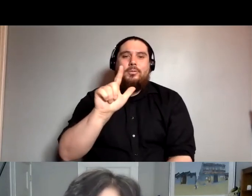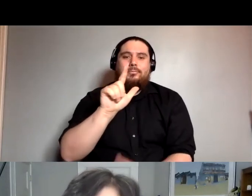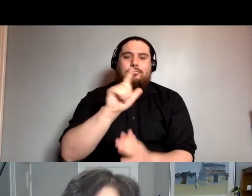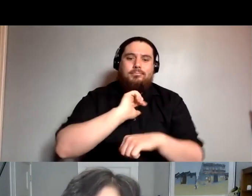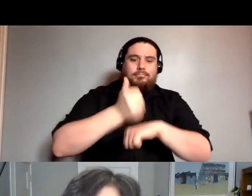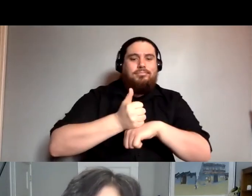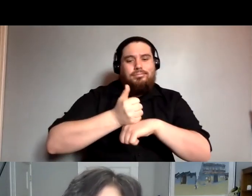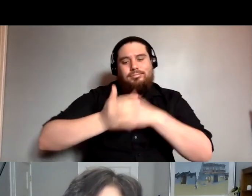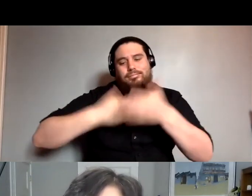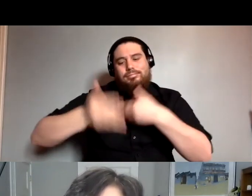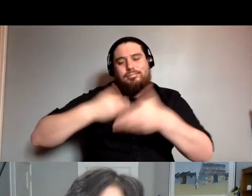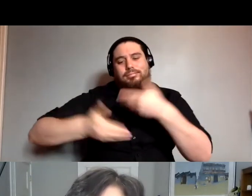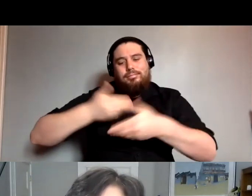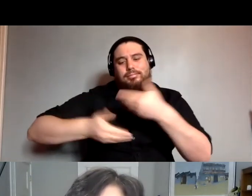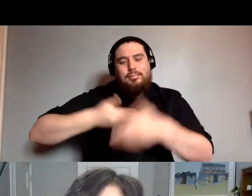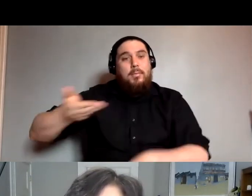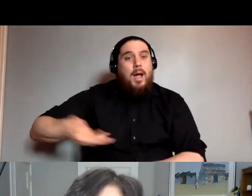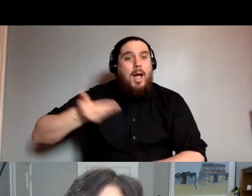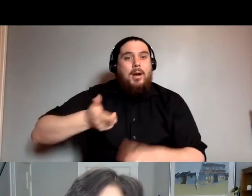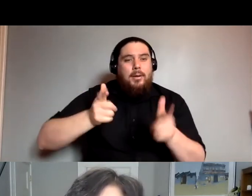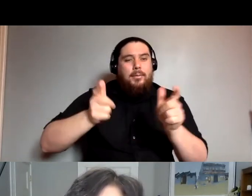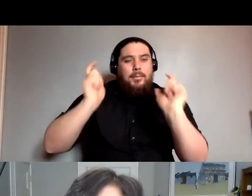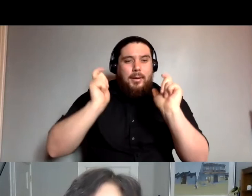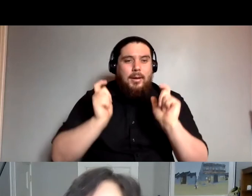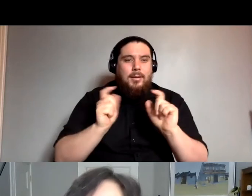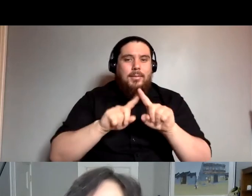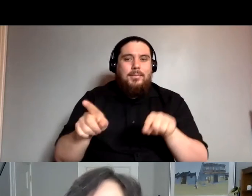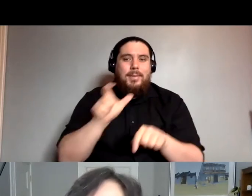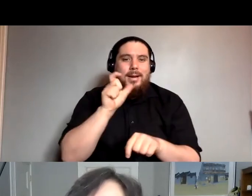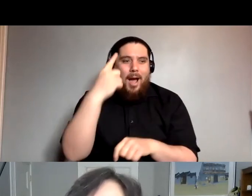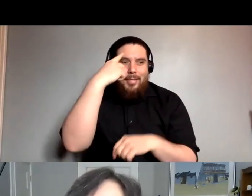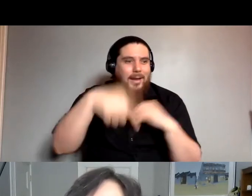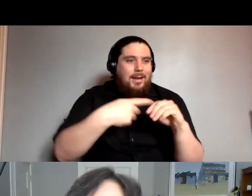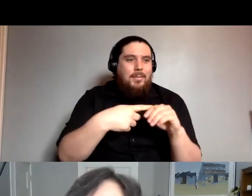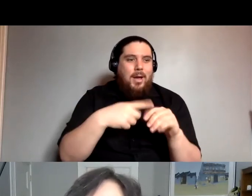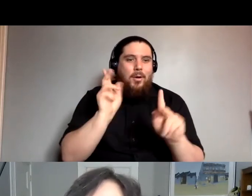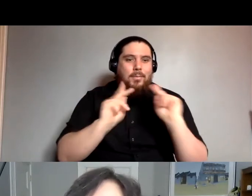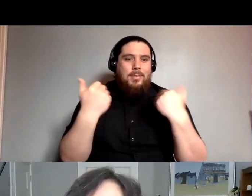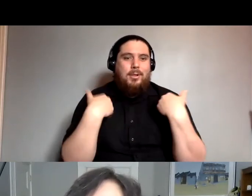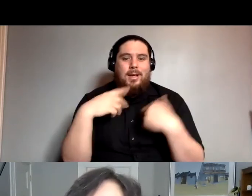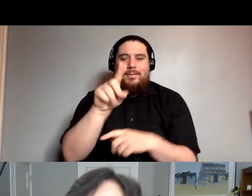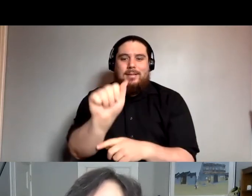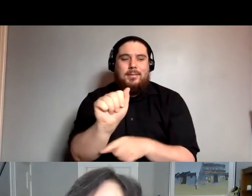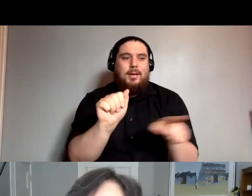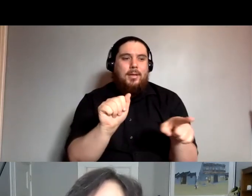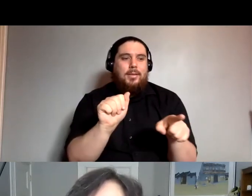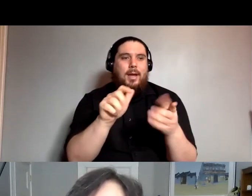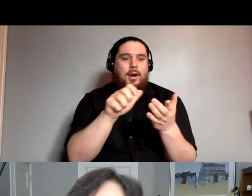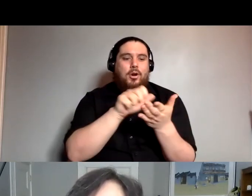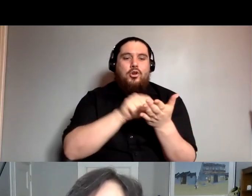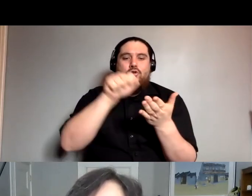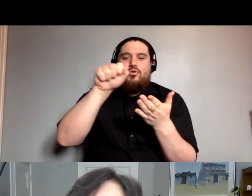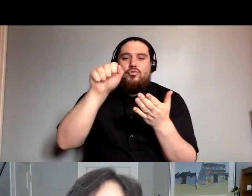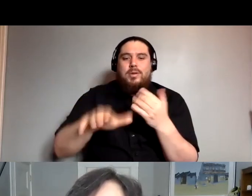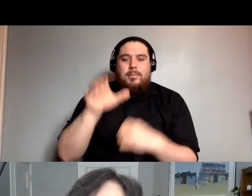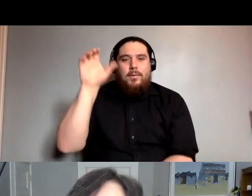haven't really thought that much about disabilities at all. They're saying that they're removing bias from